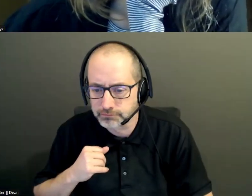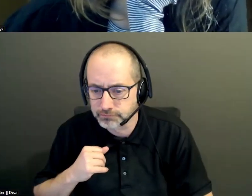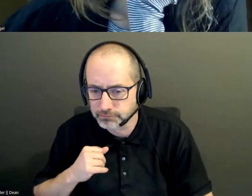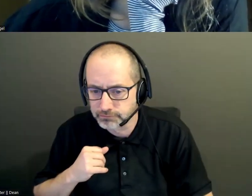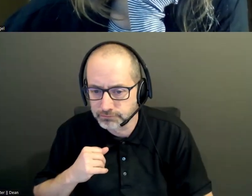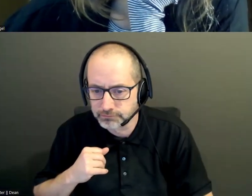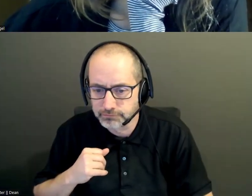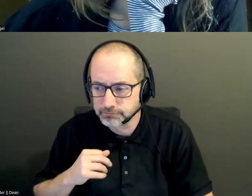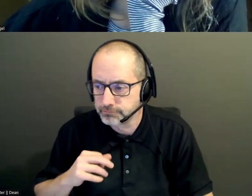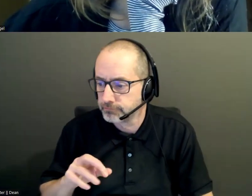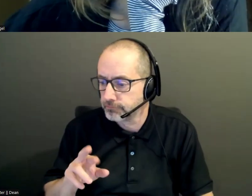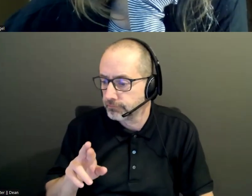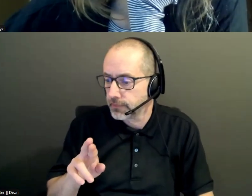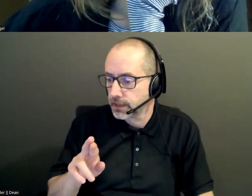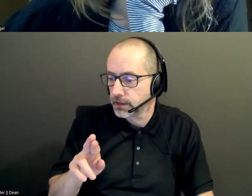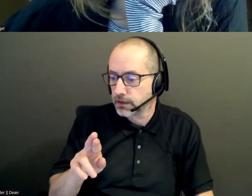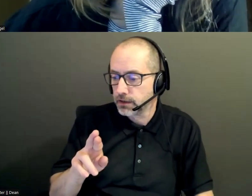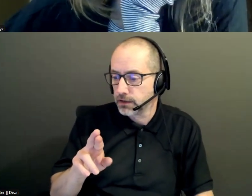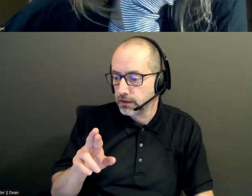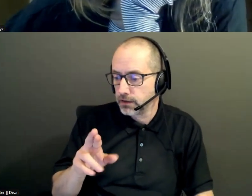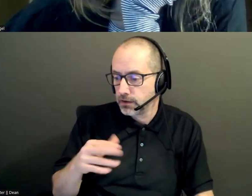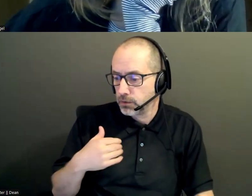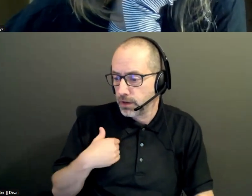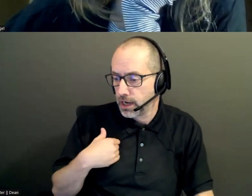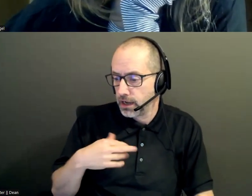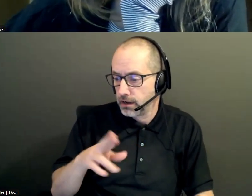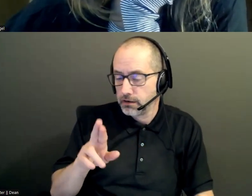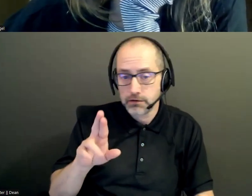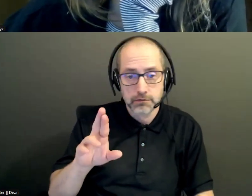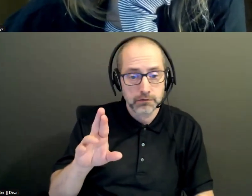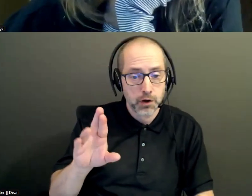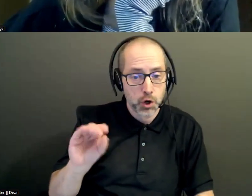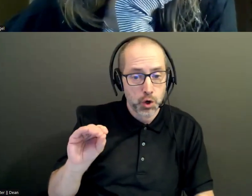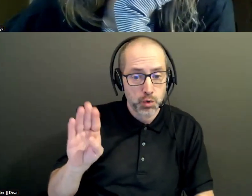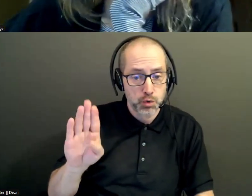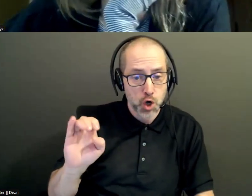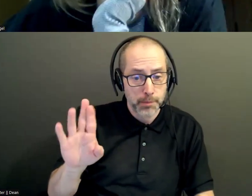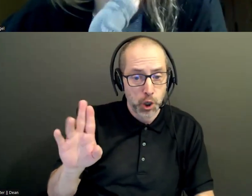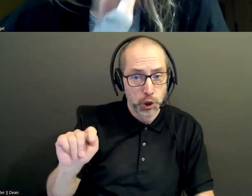Hi, Rebecca. We have Robert who'd also like to speak. Okay.